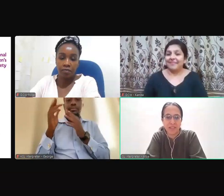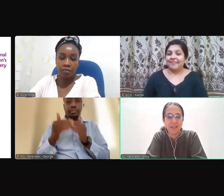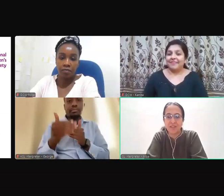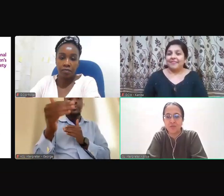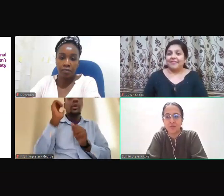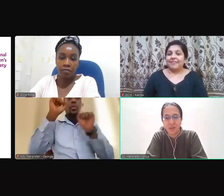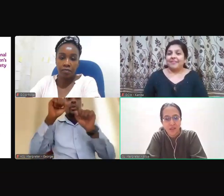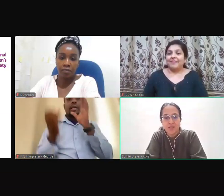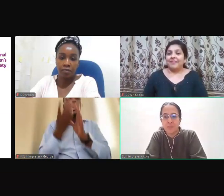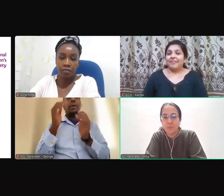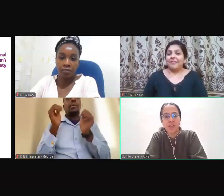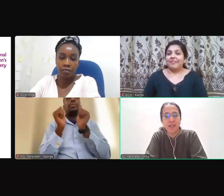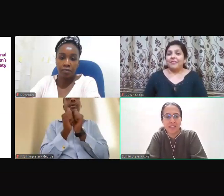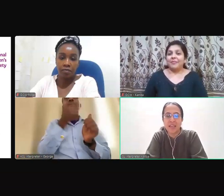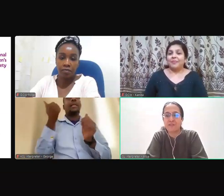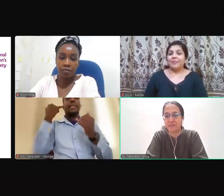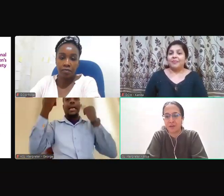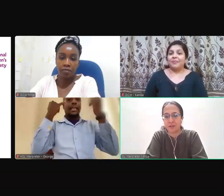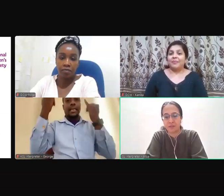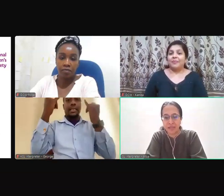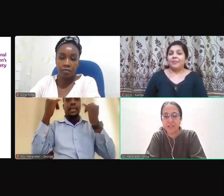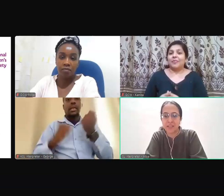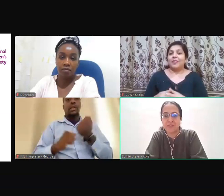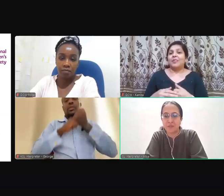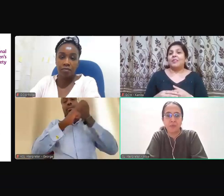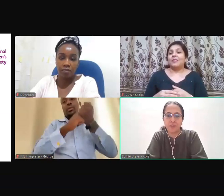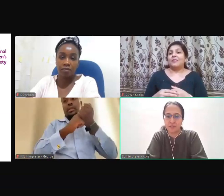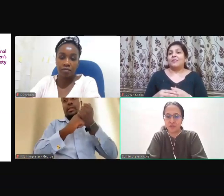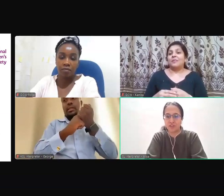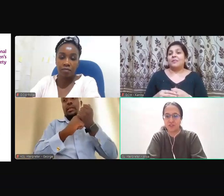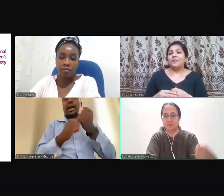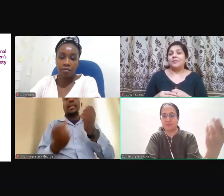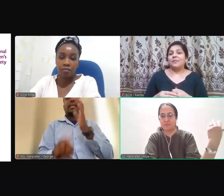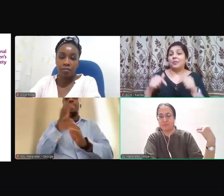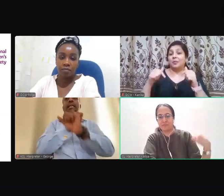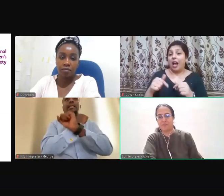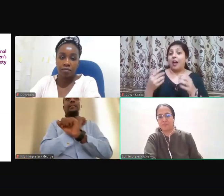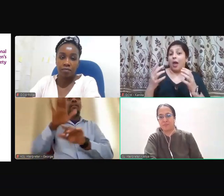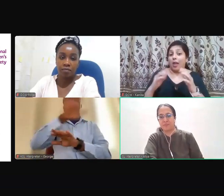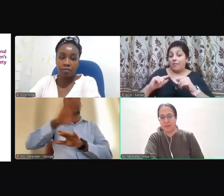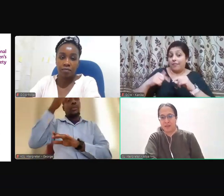with the best ideas to support and create a safe environment for deaf children.